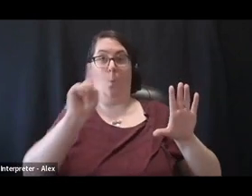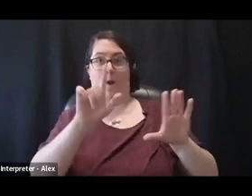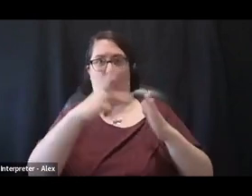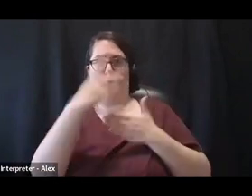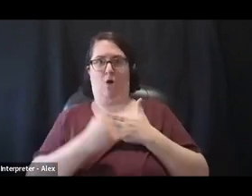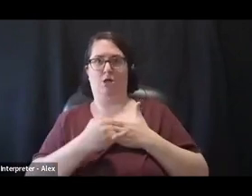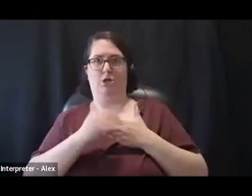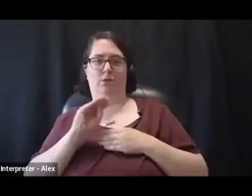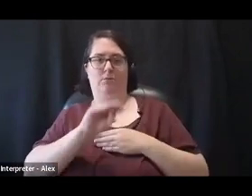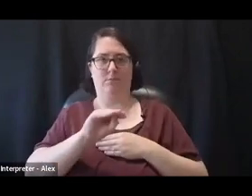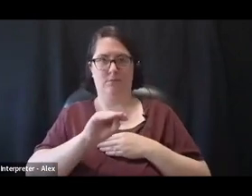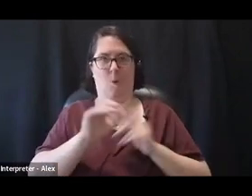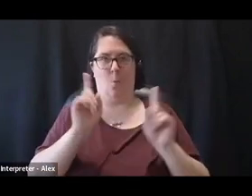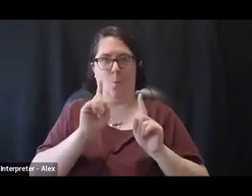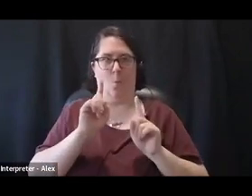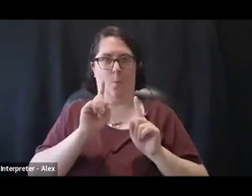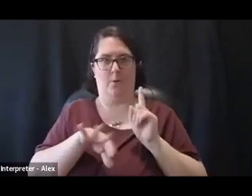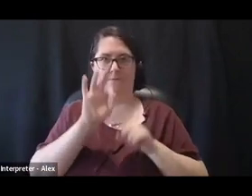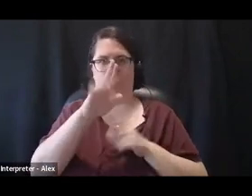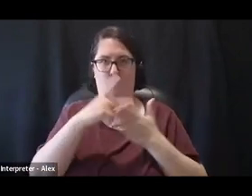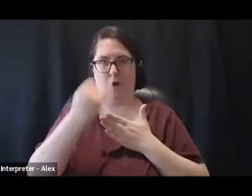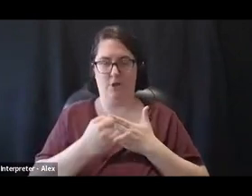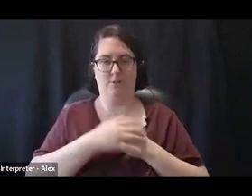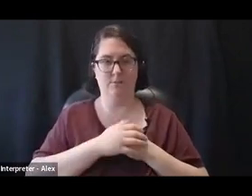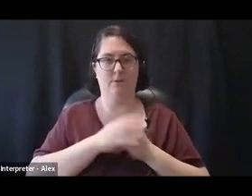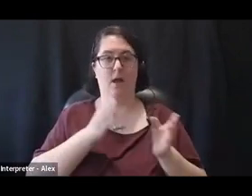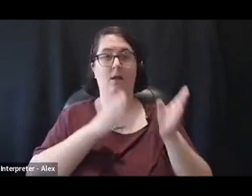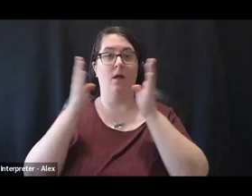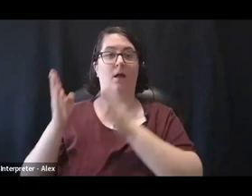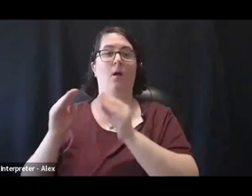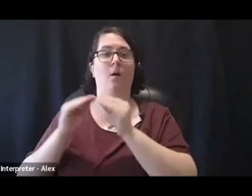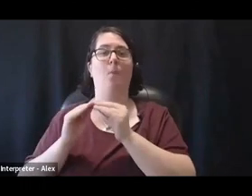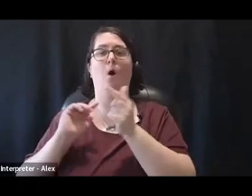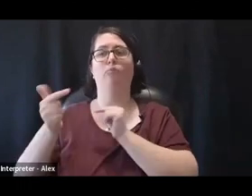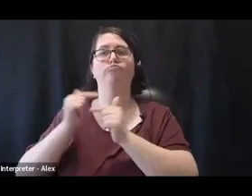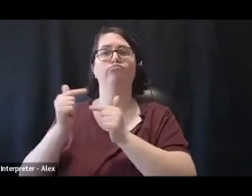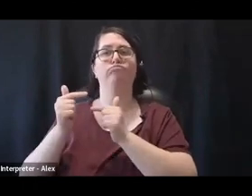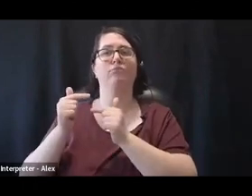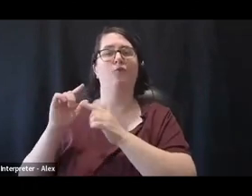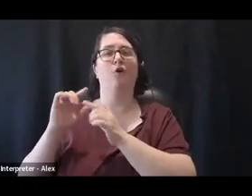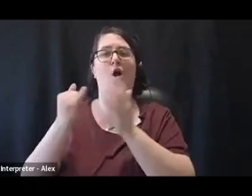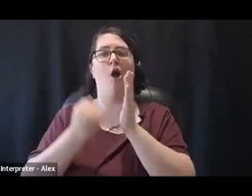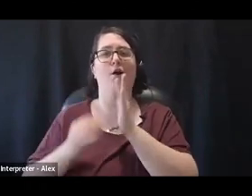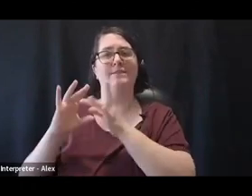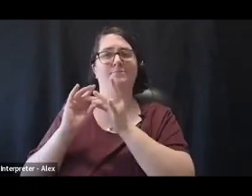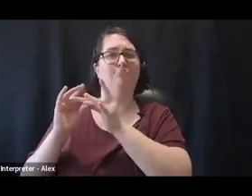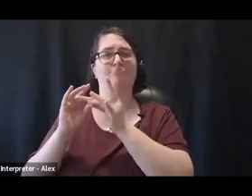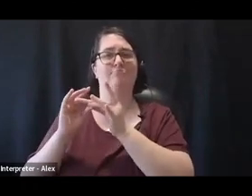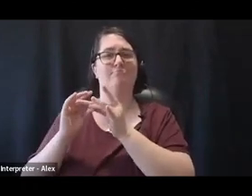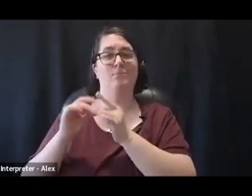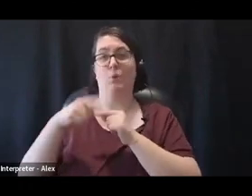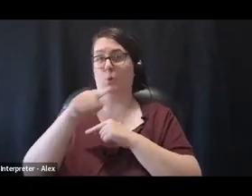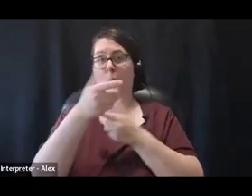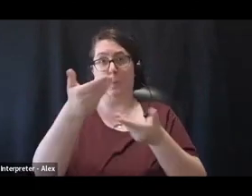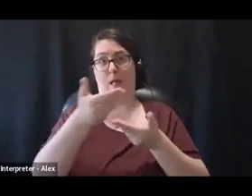that cultural workers and artists can use this tool to foster a more interconnected art sector. You are welcome to join the InterConnect